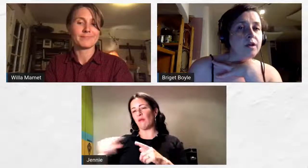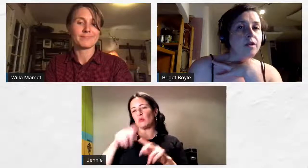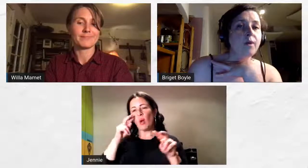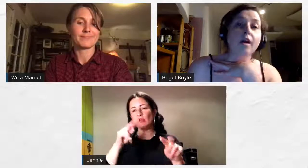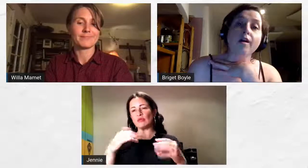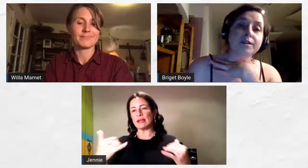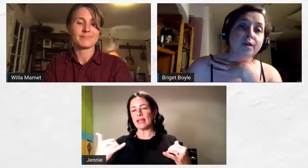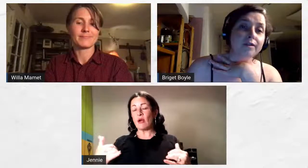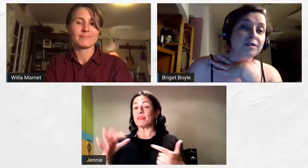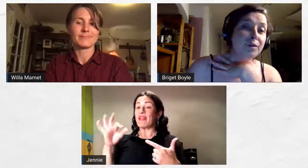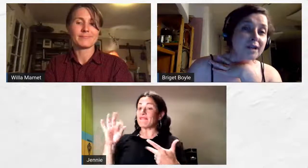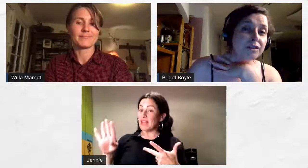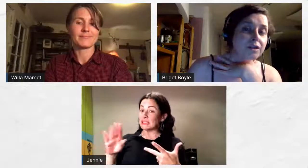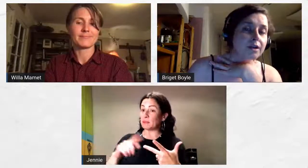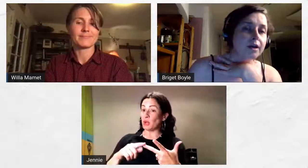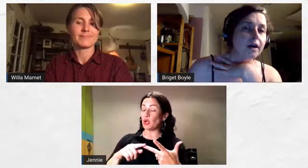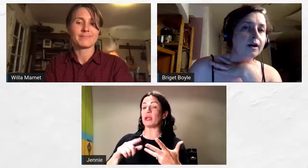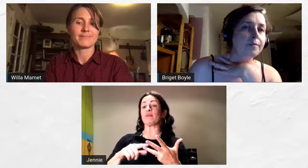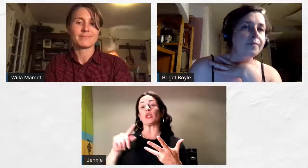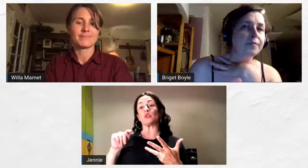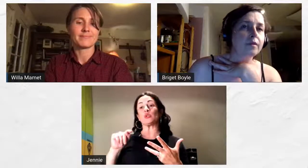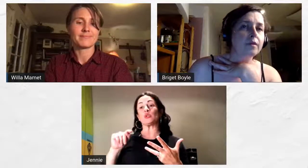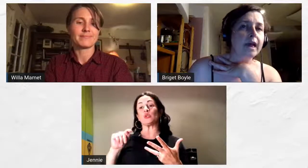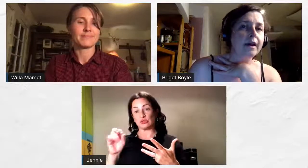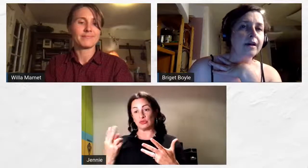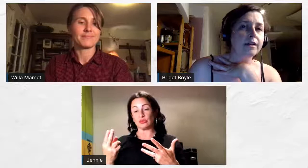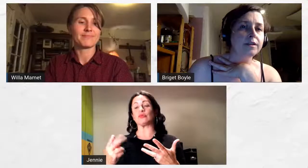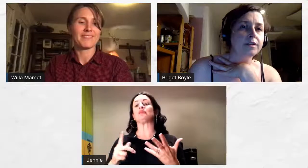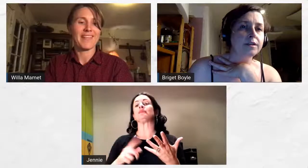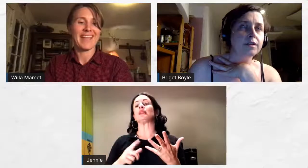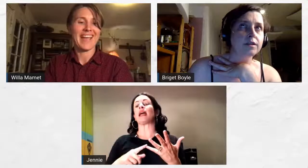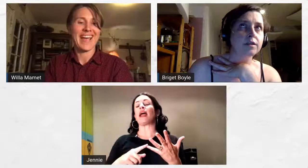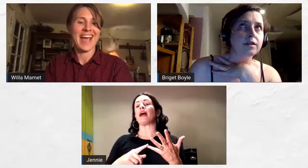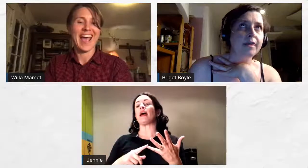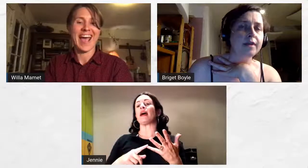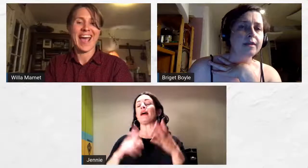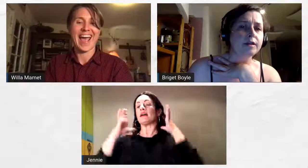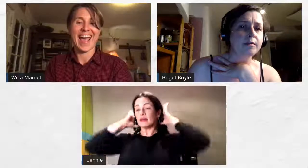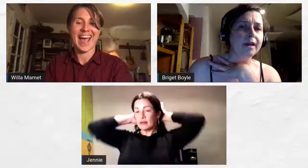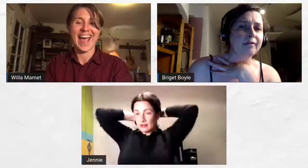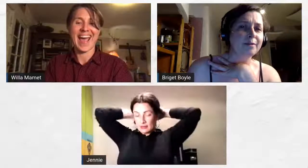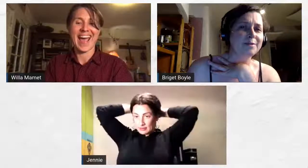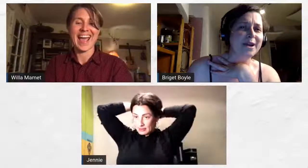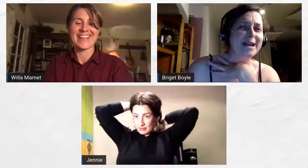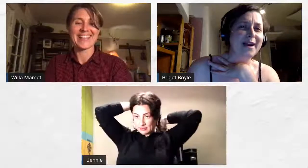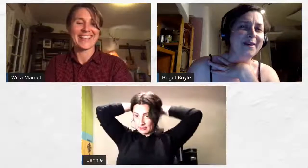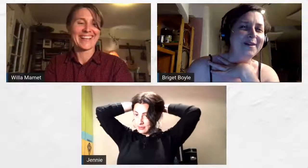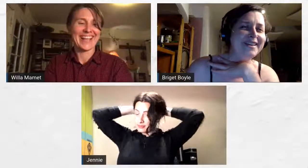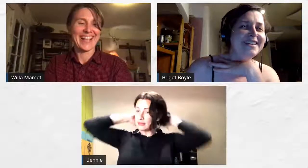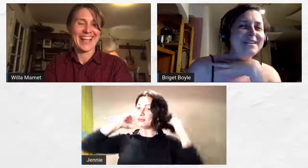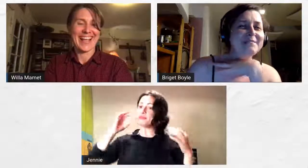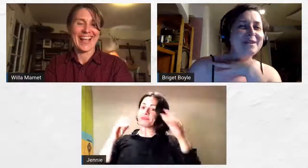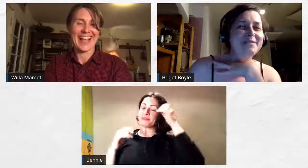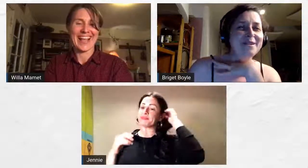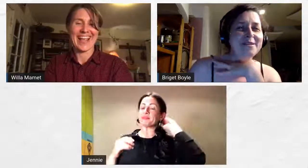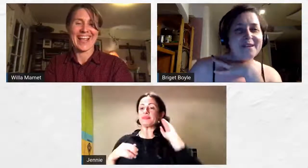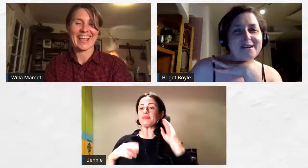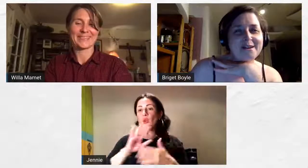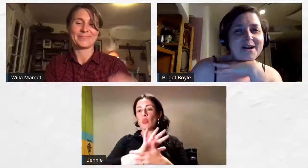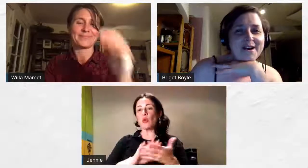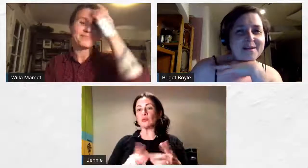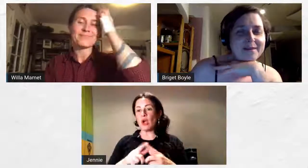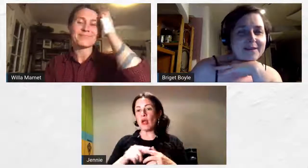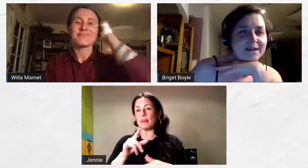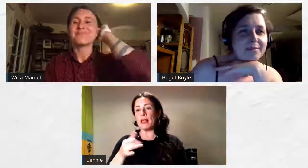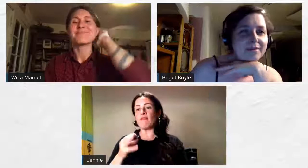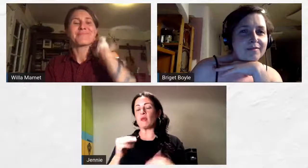page. We are also on Twitch. And I think that's all the platforms right now. But if you go